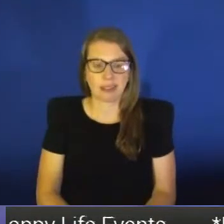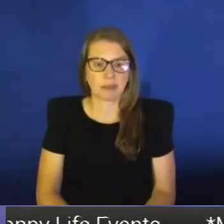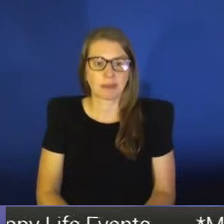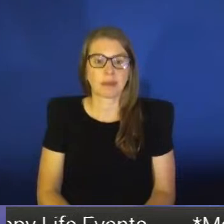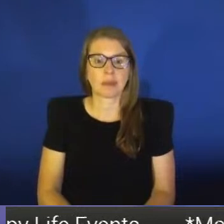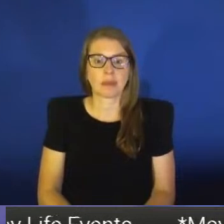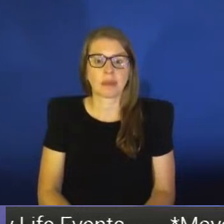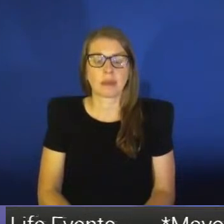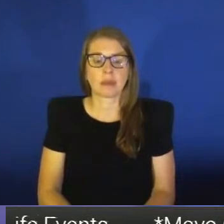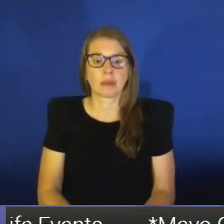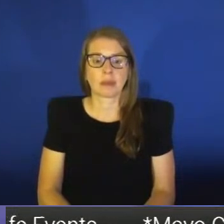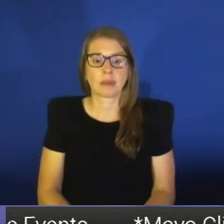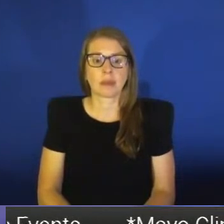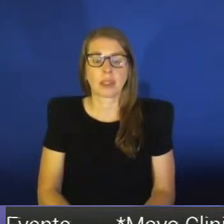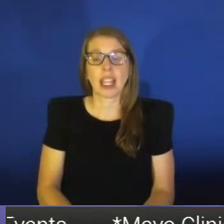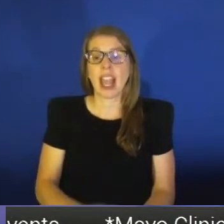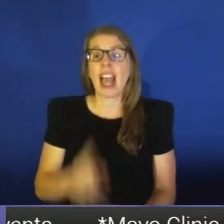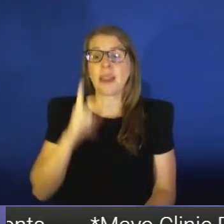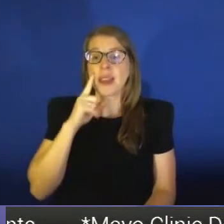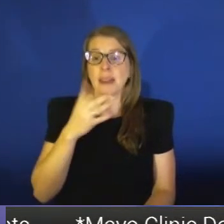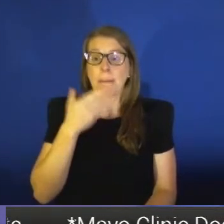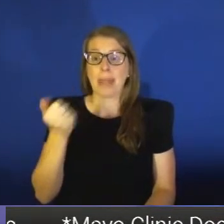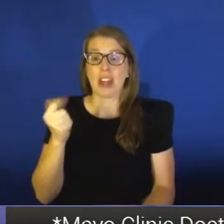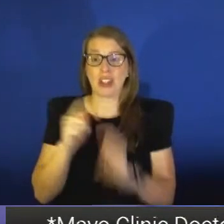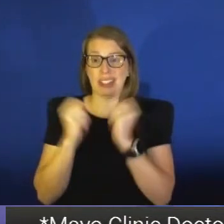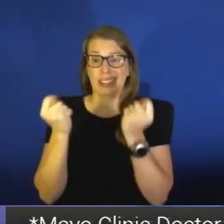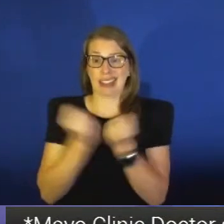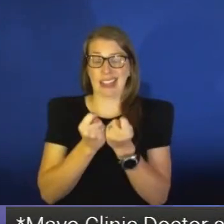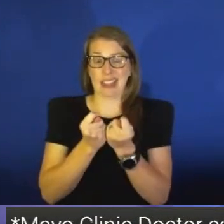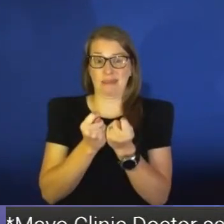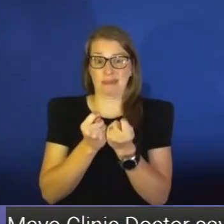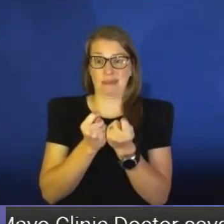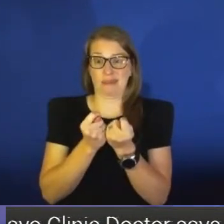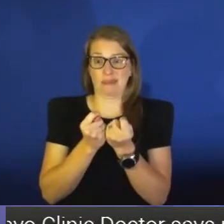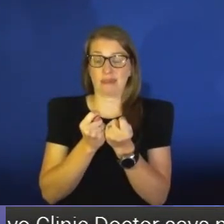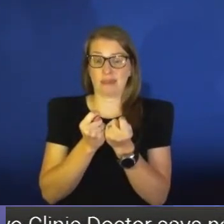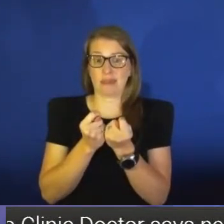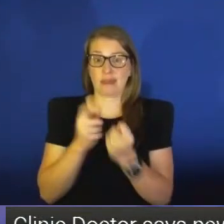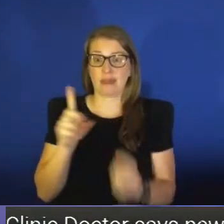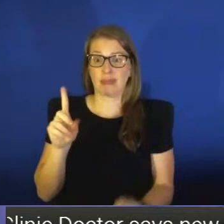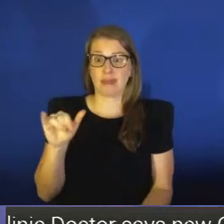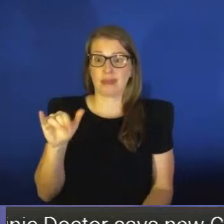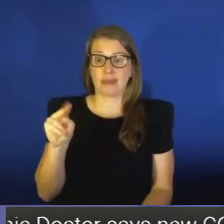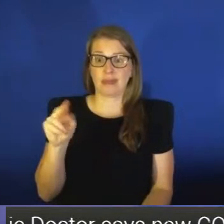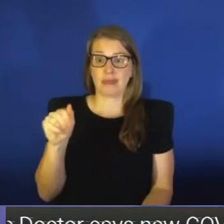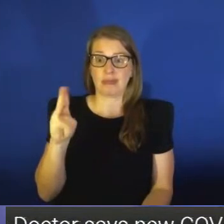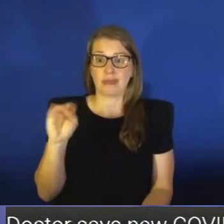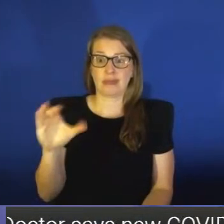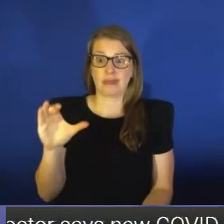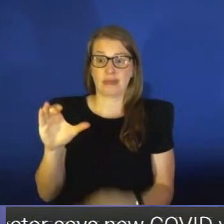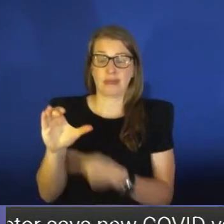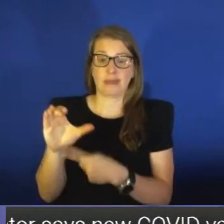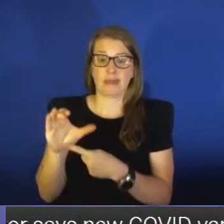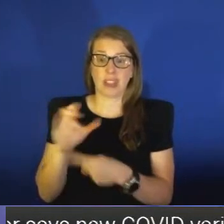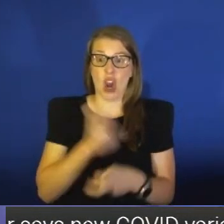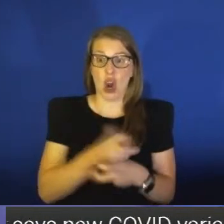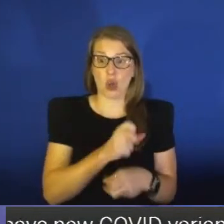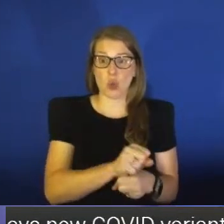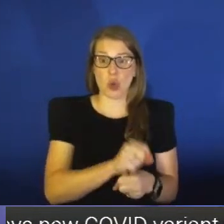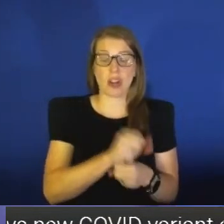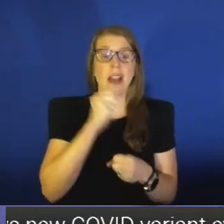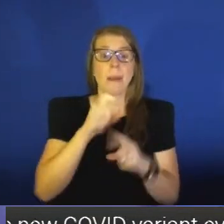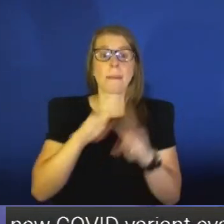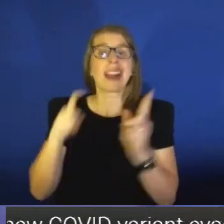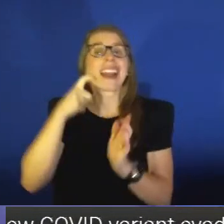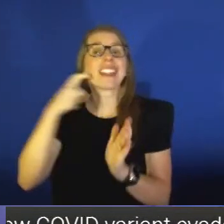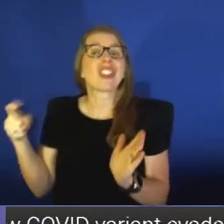changed. Yeah. I think it's a much better dynamic than it was 15 or 20 years ago. But like you said, the hard work hasn't changed. No, but the way we acknowledge them